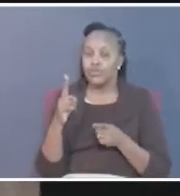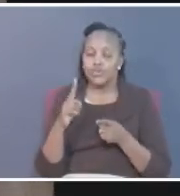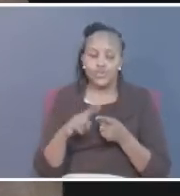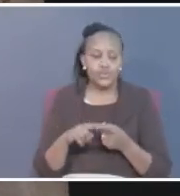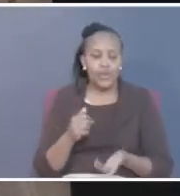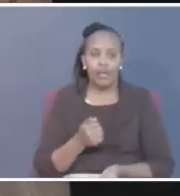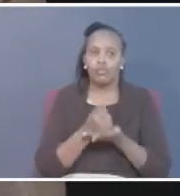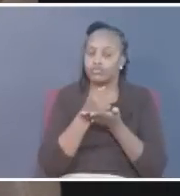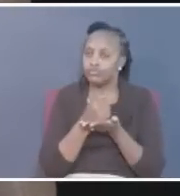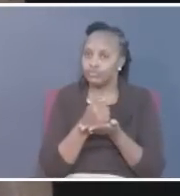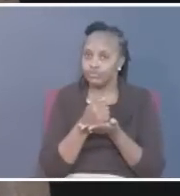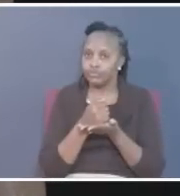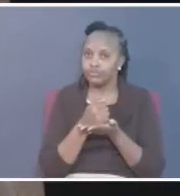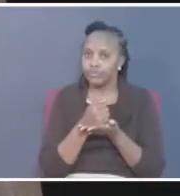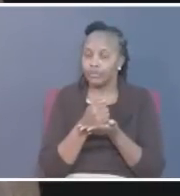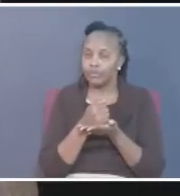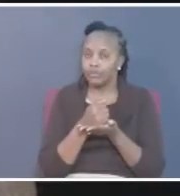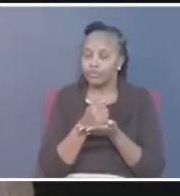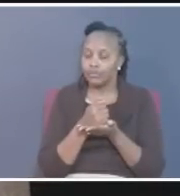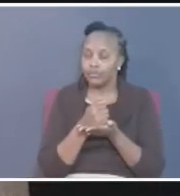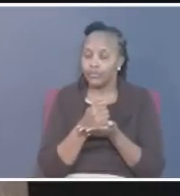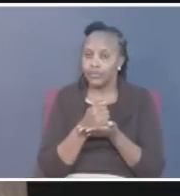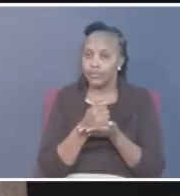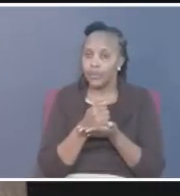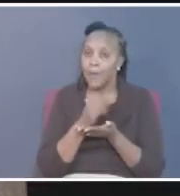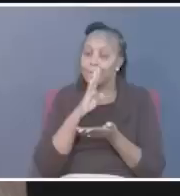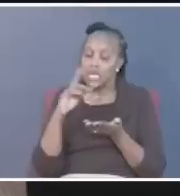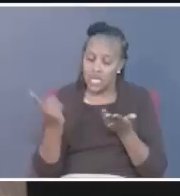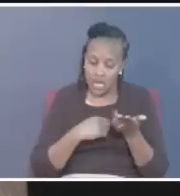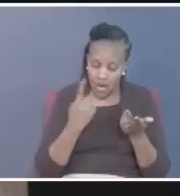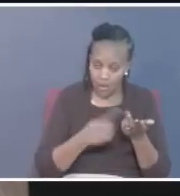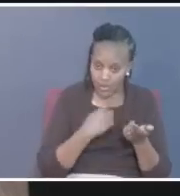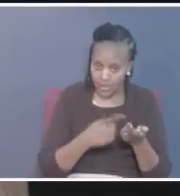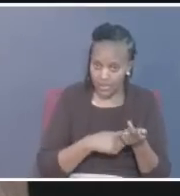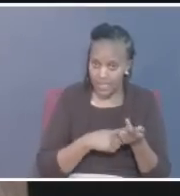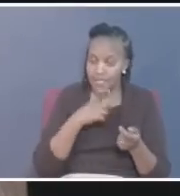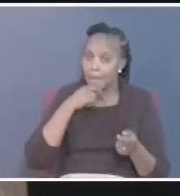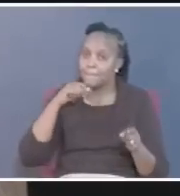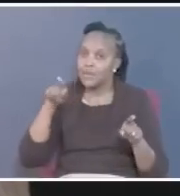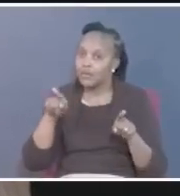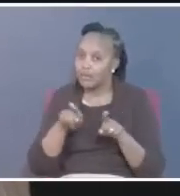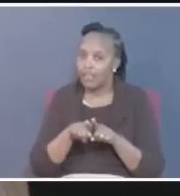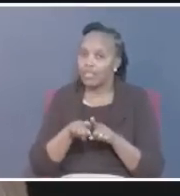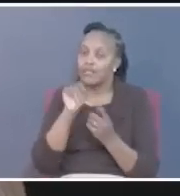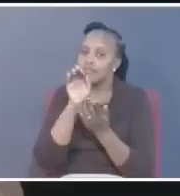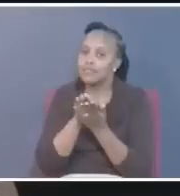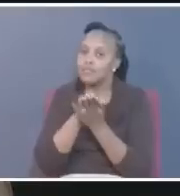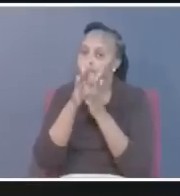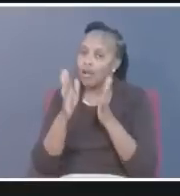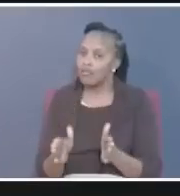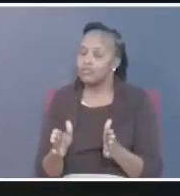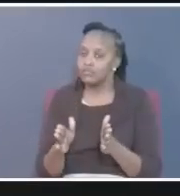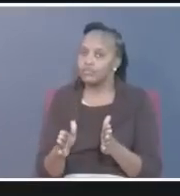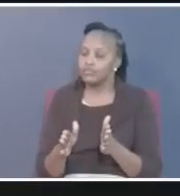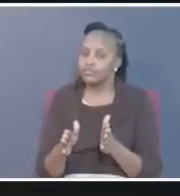occasion and be counted as our brother's keeper. And you